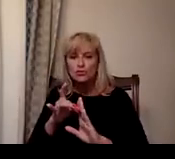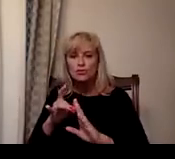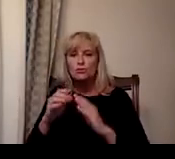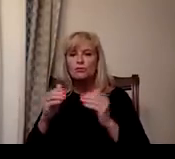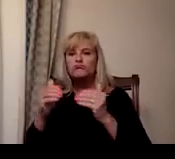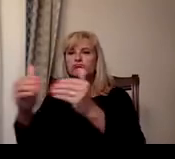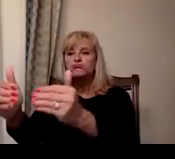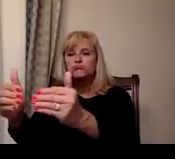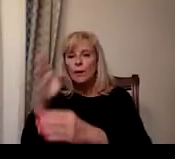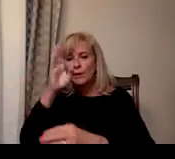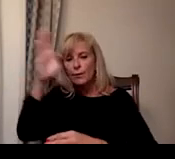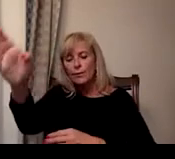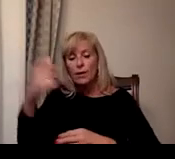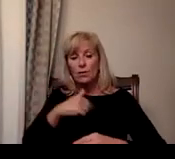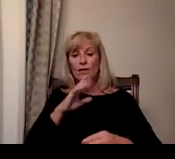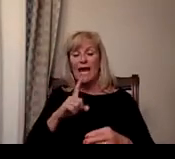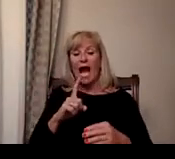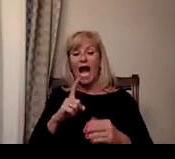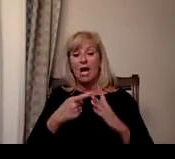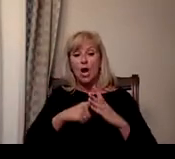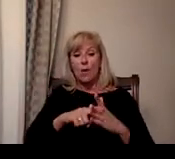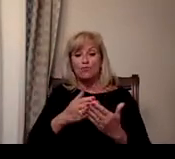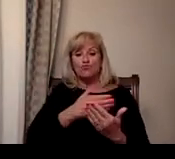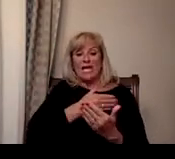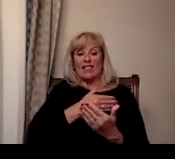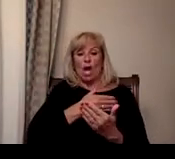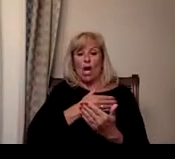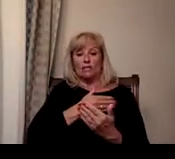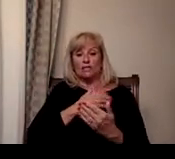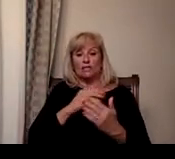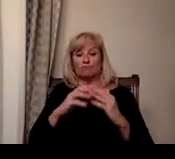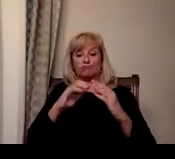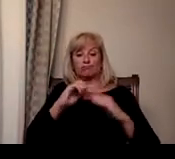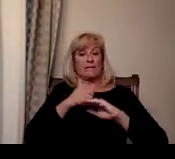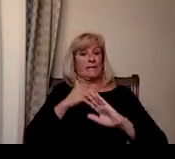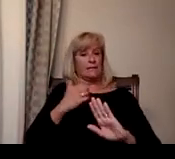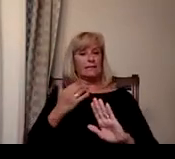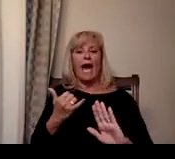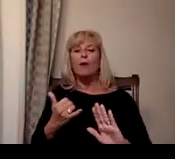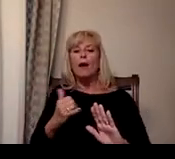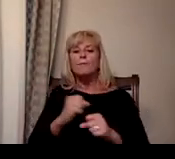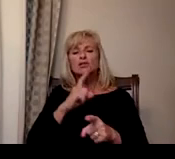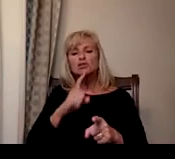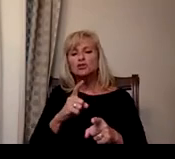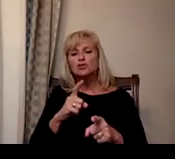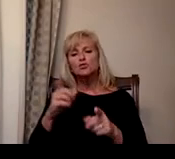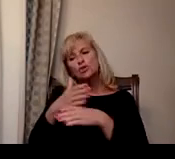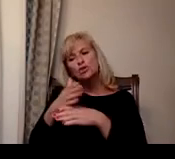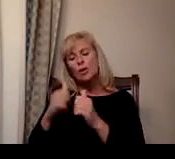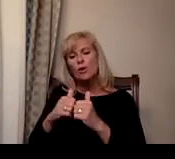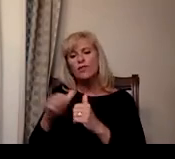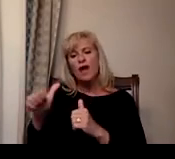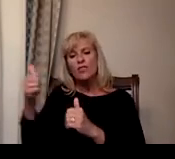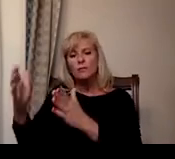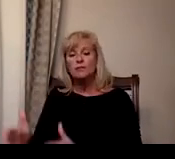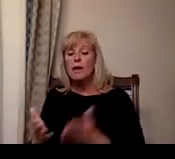Don't wait. We're in a pre-launch and there's a lot of benefits that come with that. So make sure you tell the person you are in, and this might resonate with you,